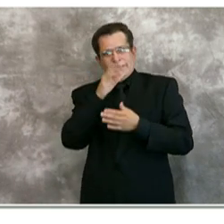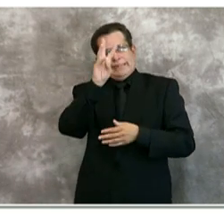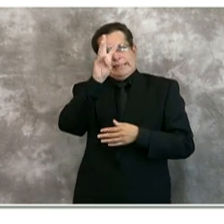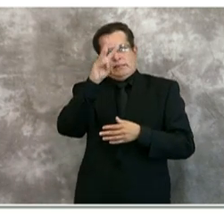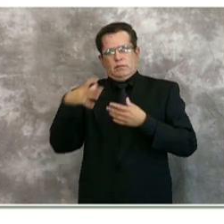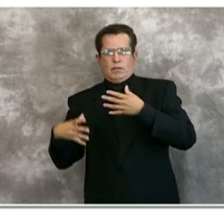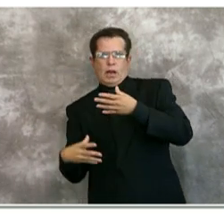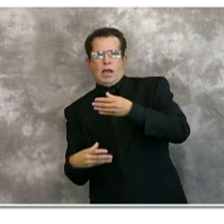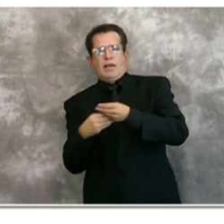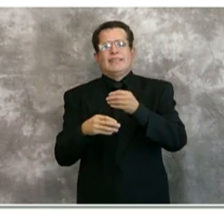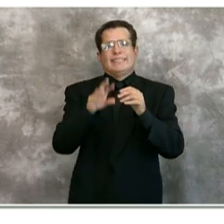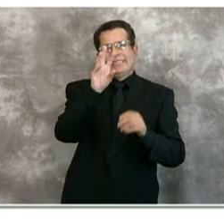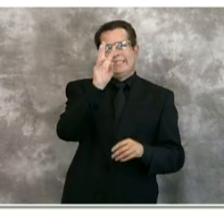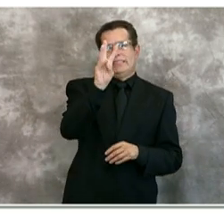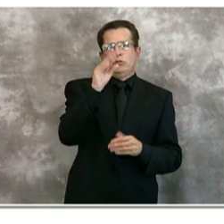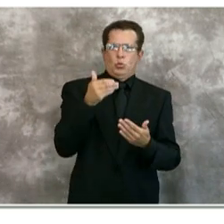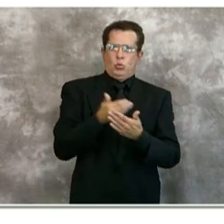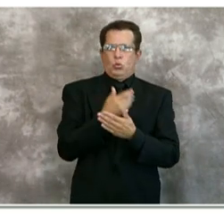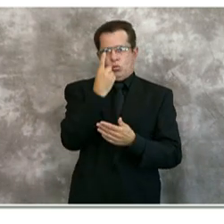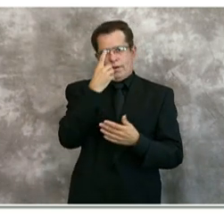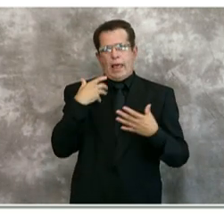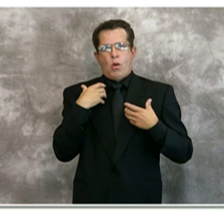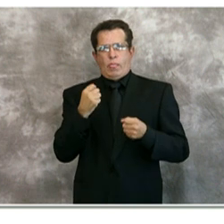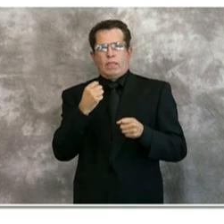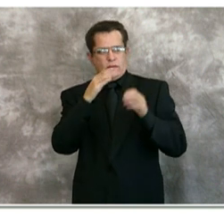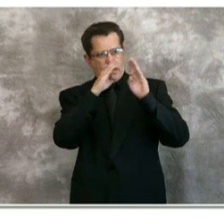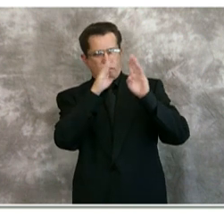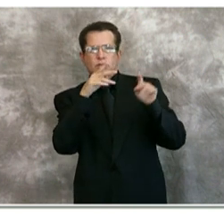we have 1 in healthcare,